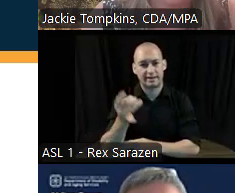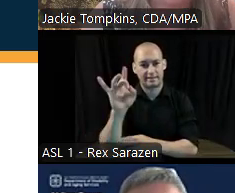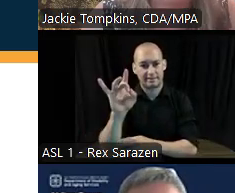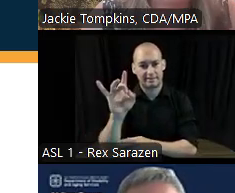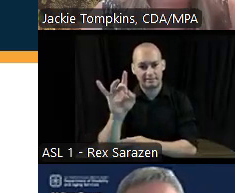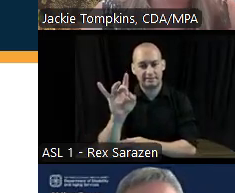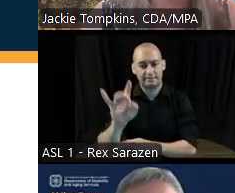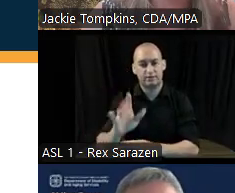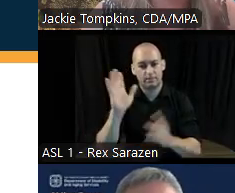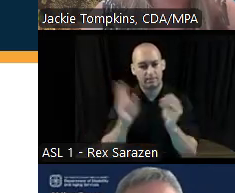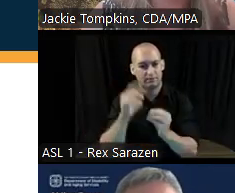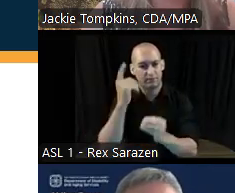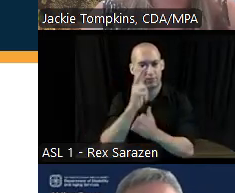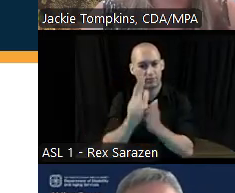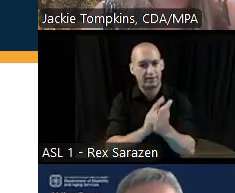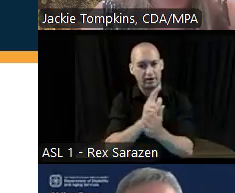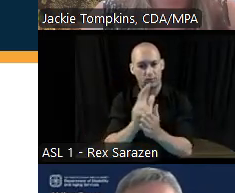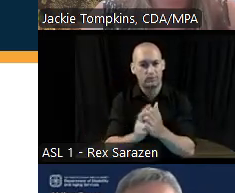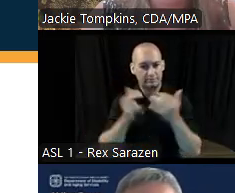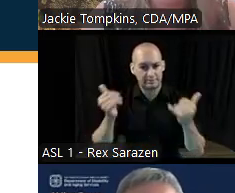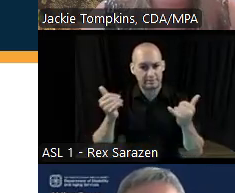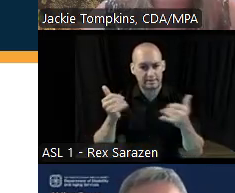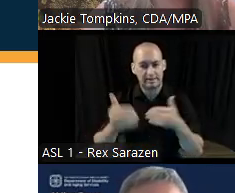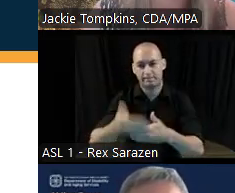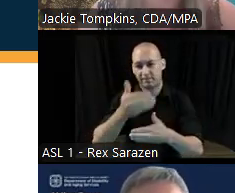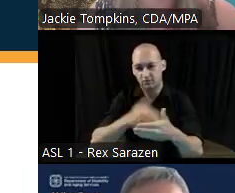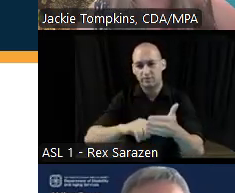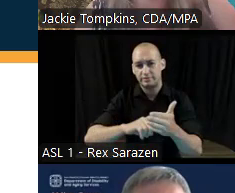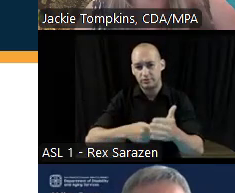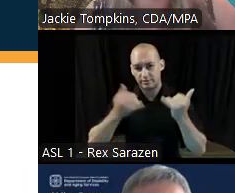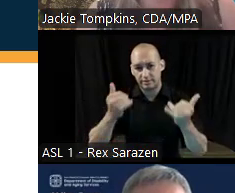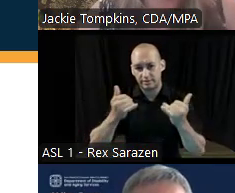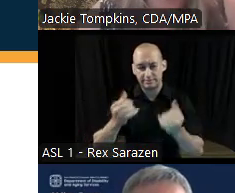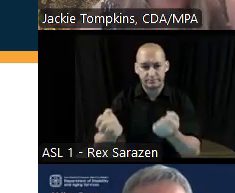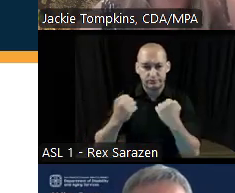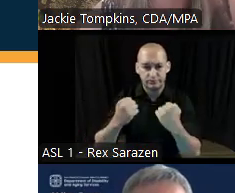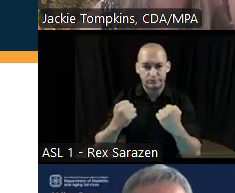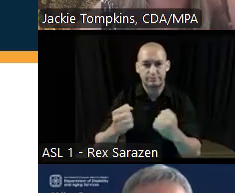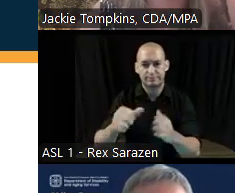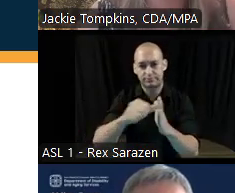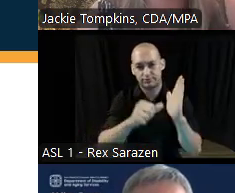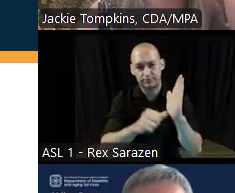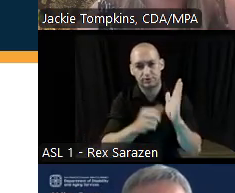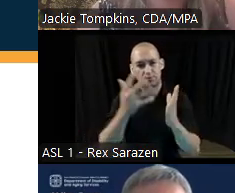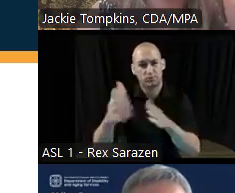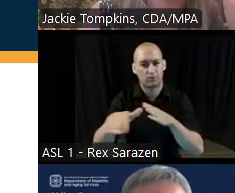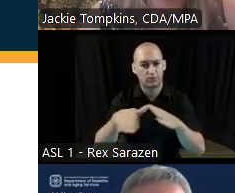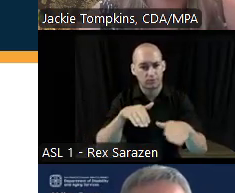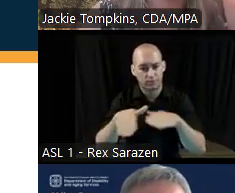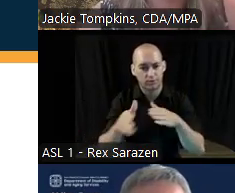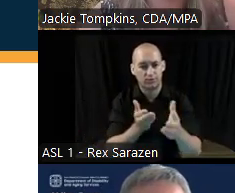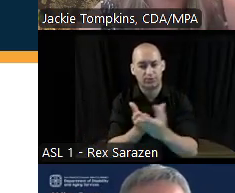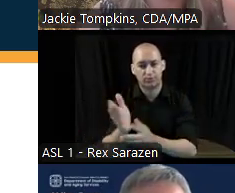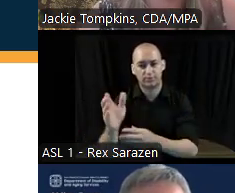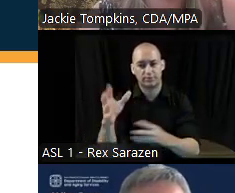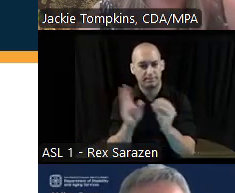hours today. Before we delve into today's robust and comprehensive agenda, I just want to walk through some meeting logistics